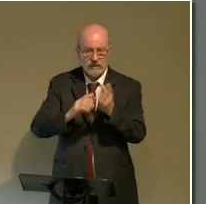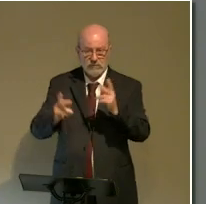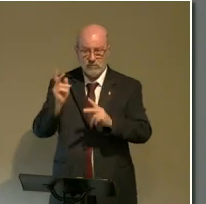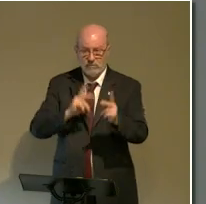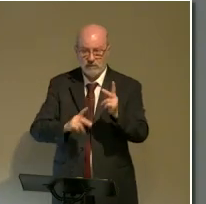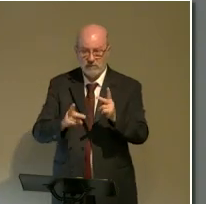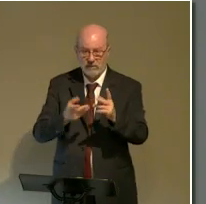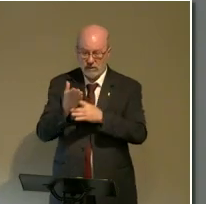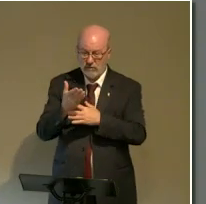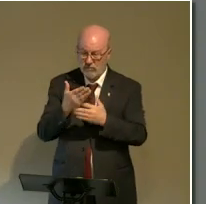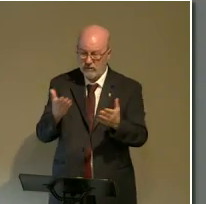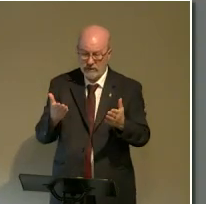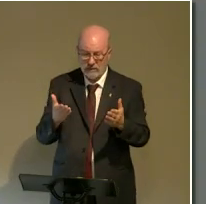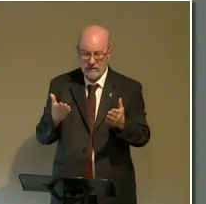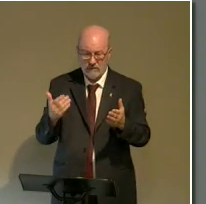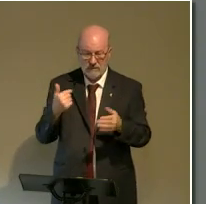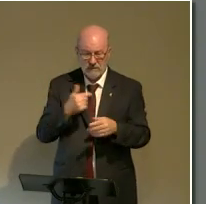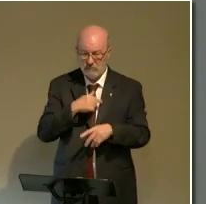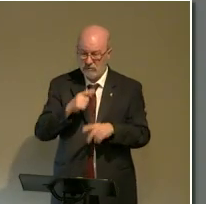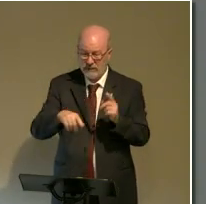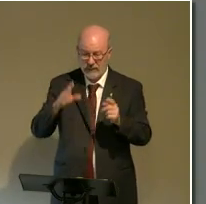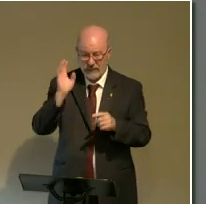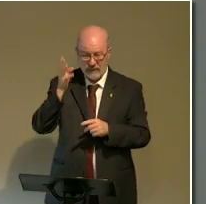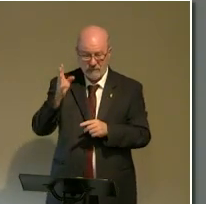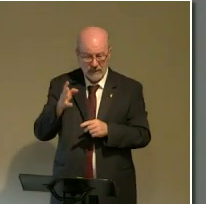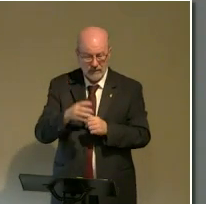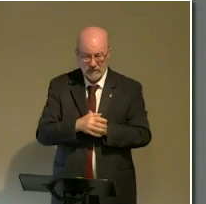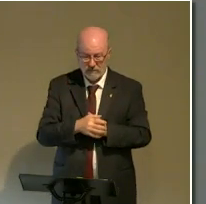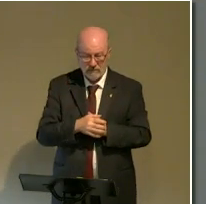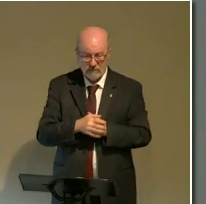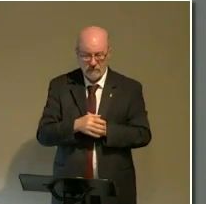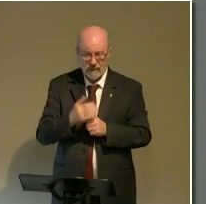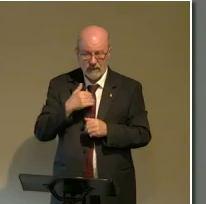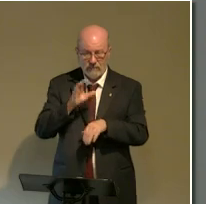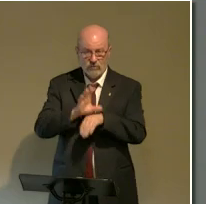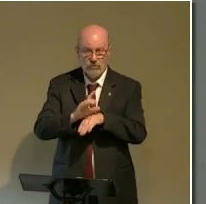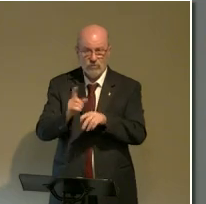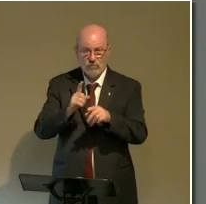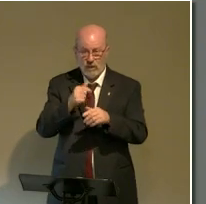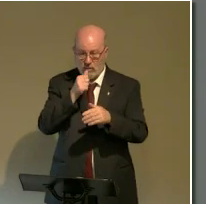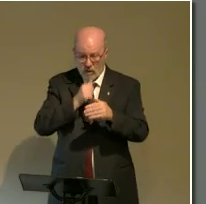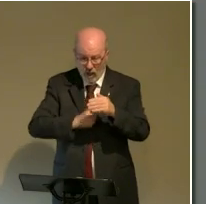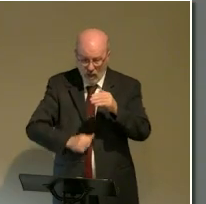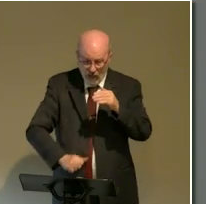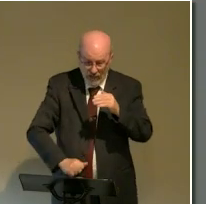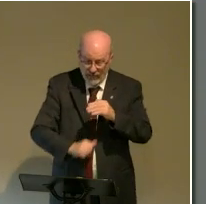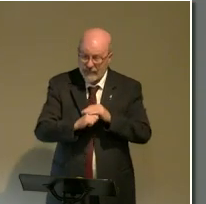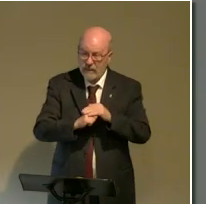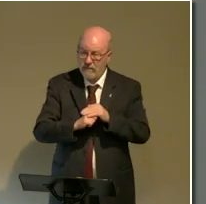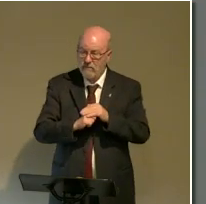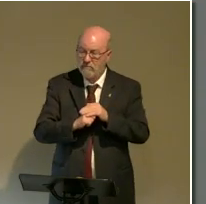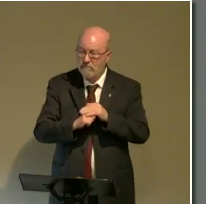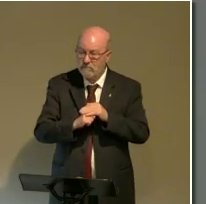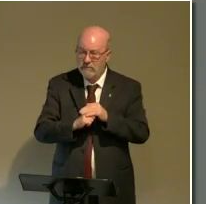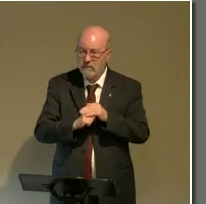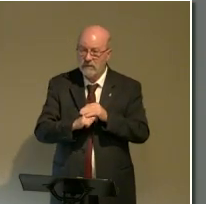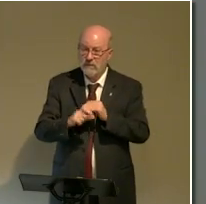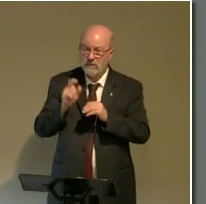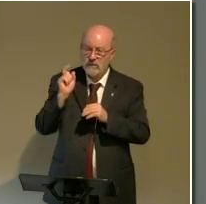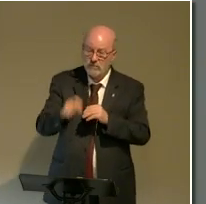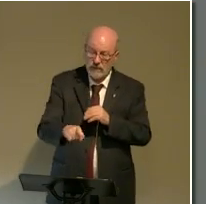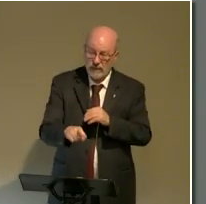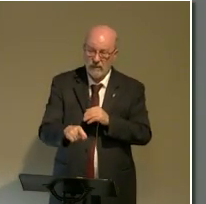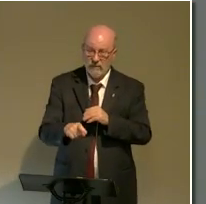people have gone through things that we can't even imagine. Imagine having a church where we're underground and we have